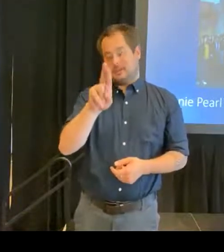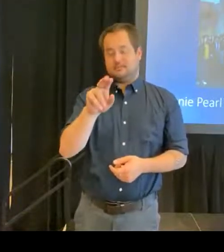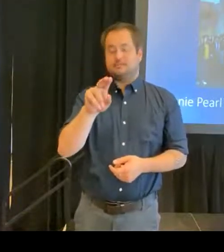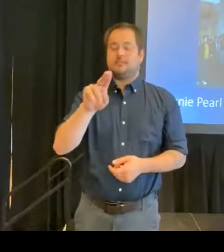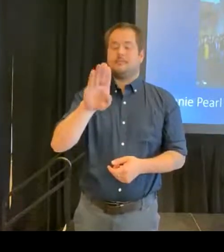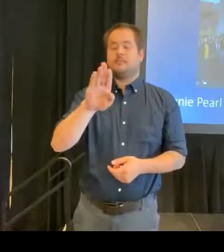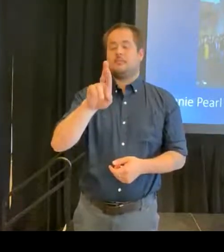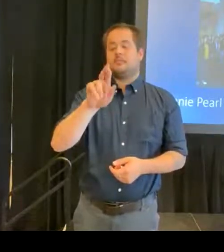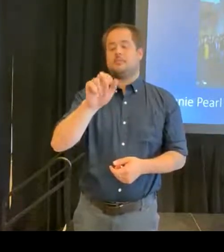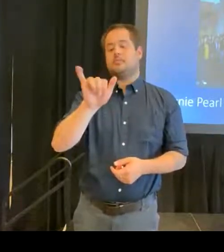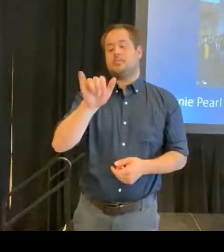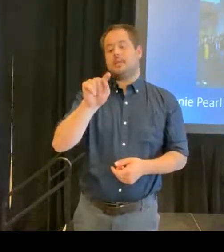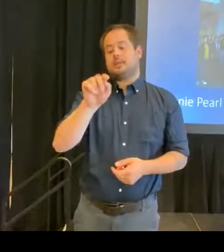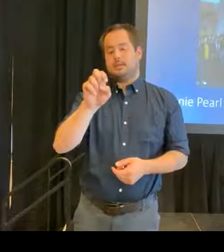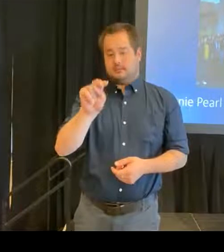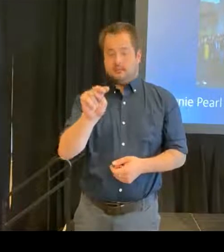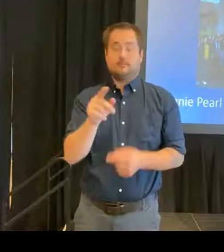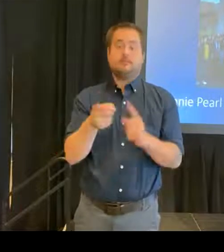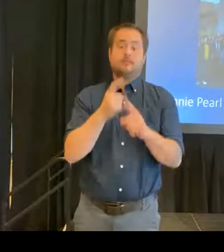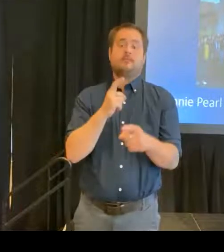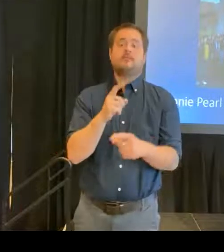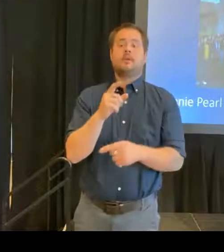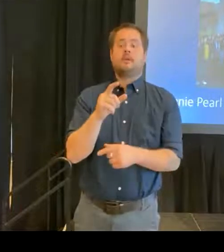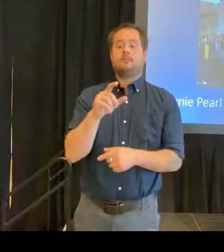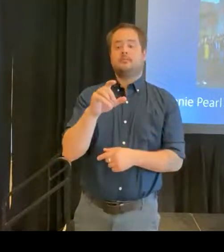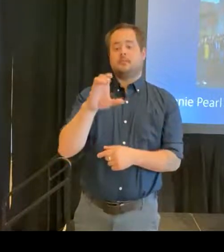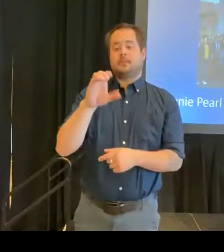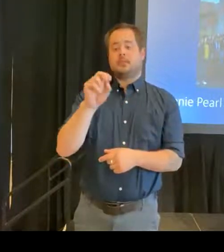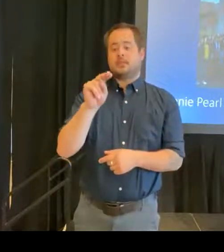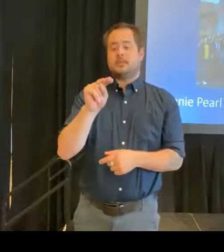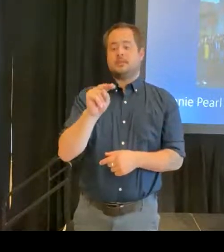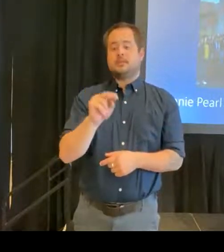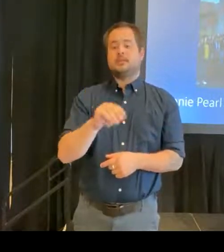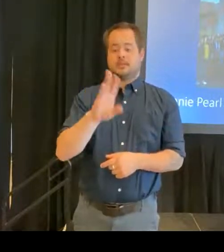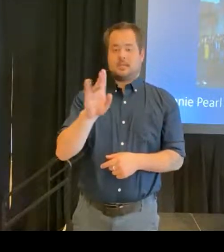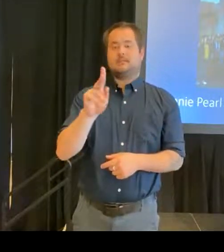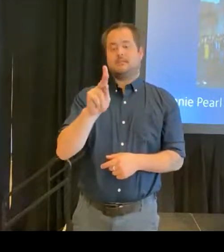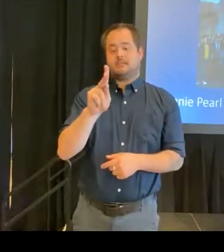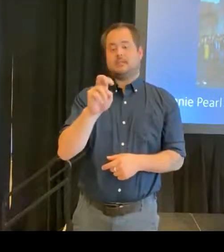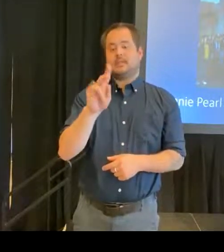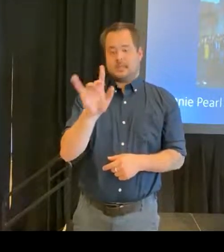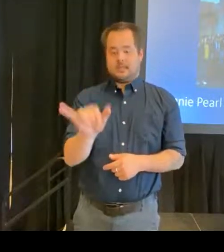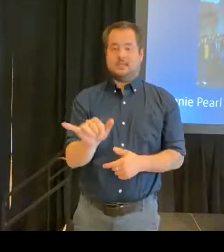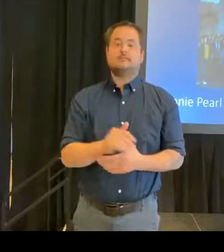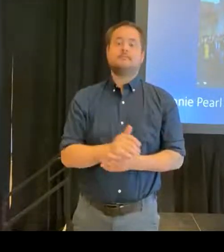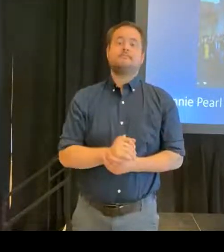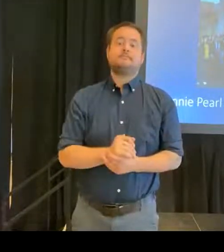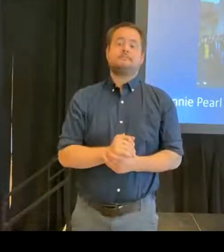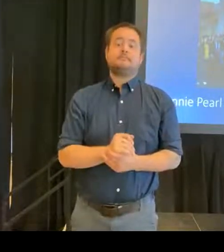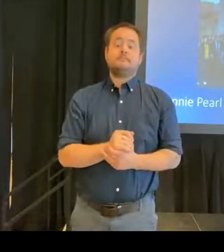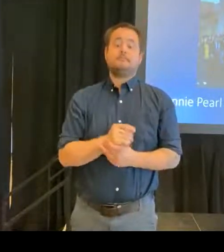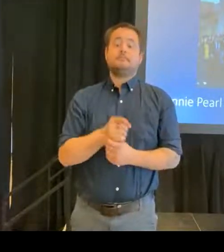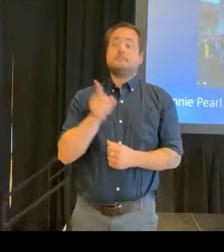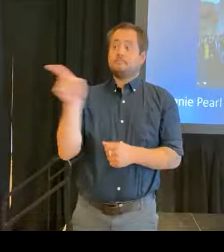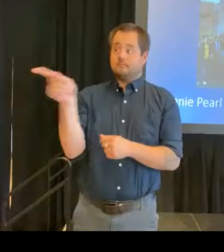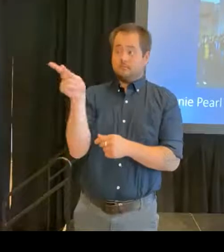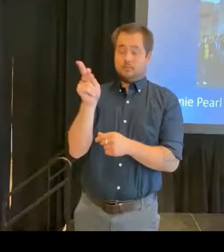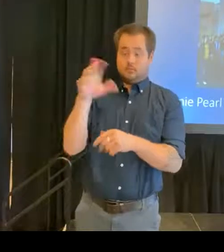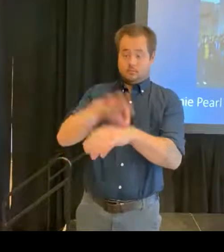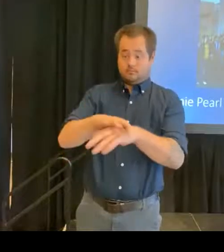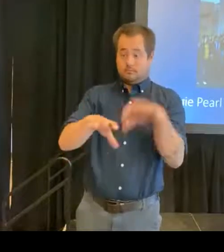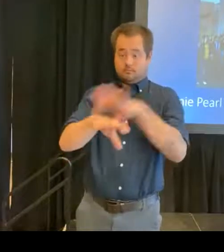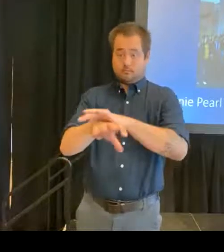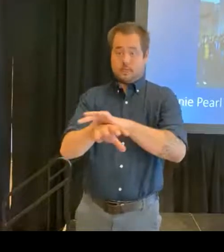Her husband wrote the book, The Wall Between, and they had been arrested